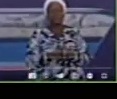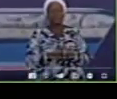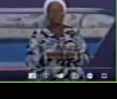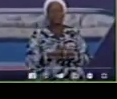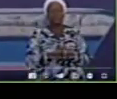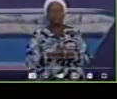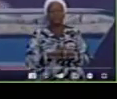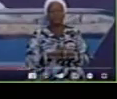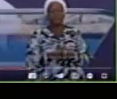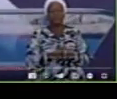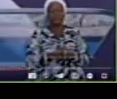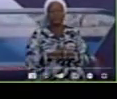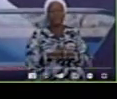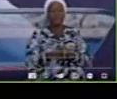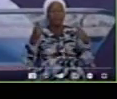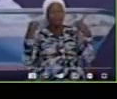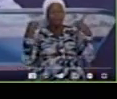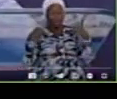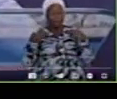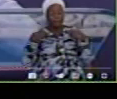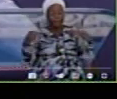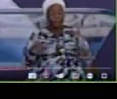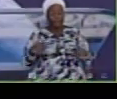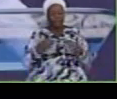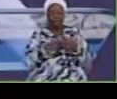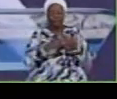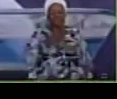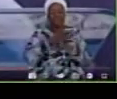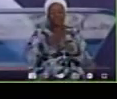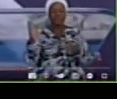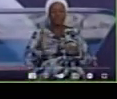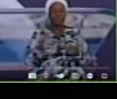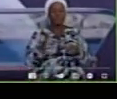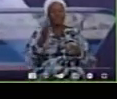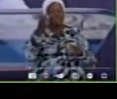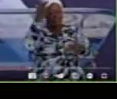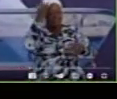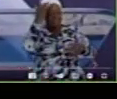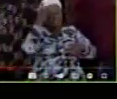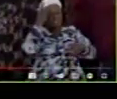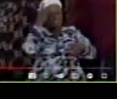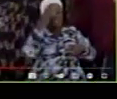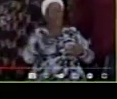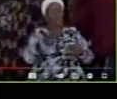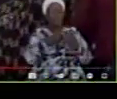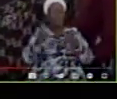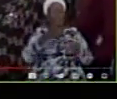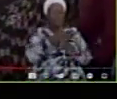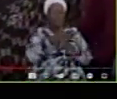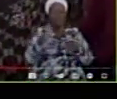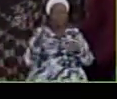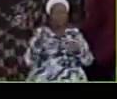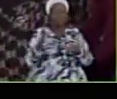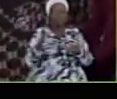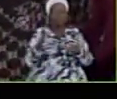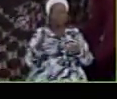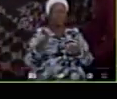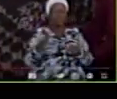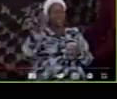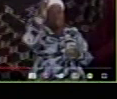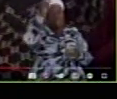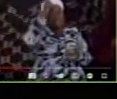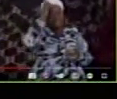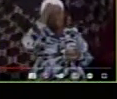Amen. Pain, vanish away. Amen. Disease, vanish away. Amen.